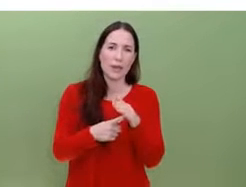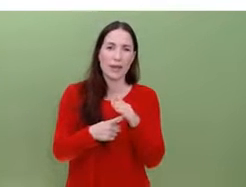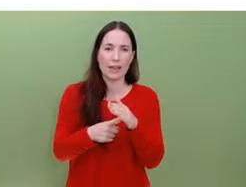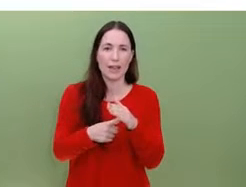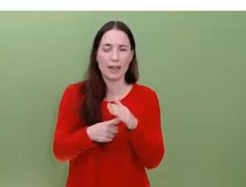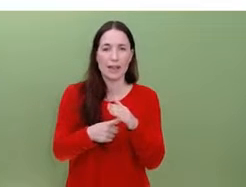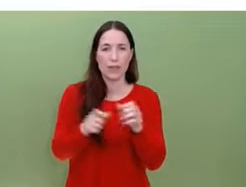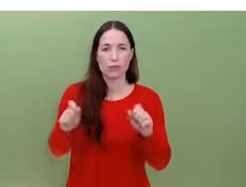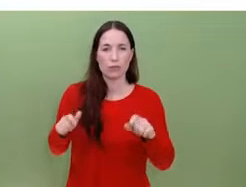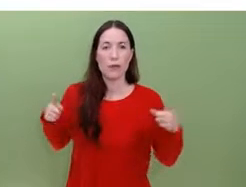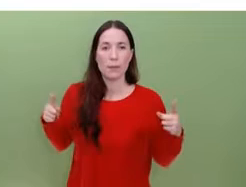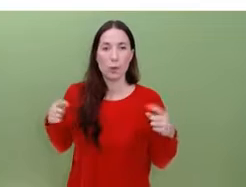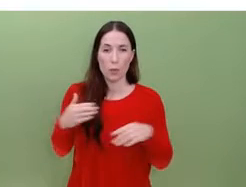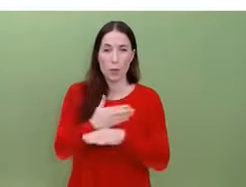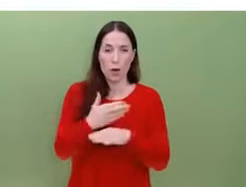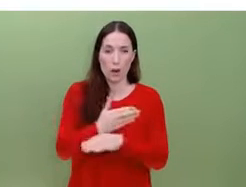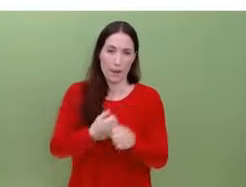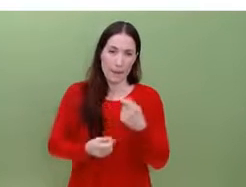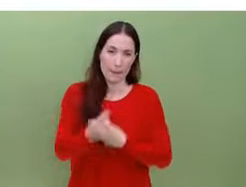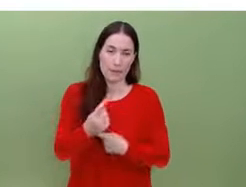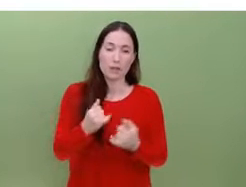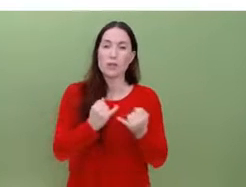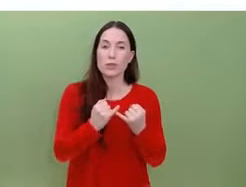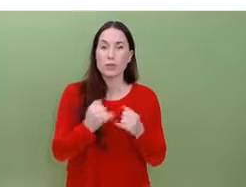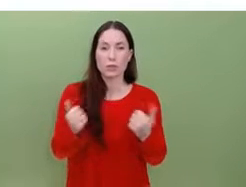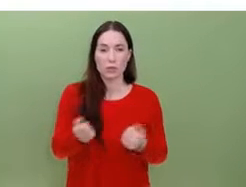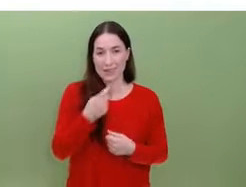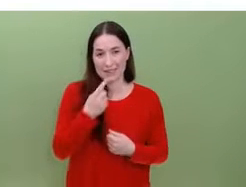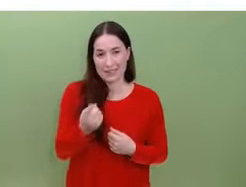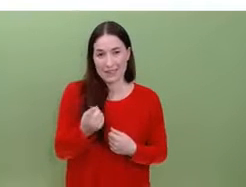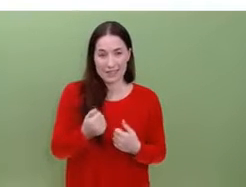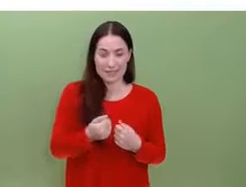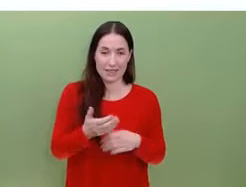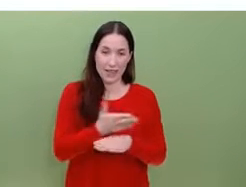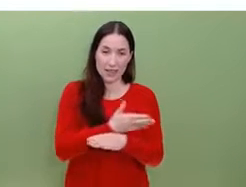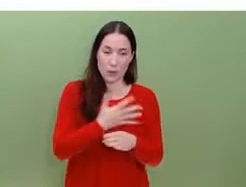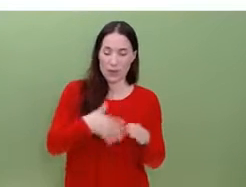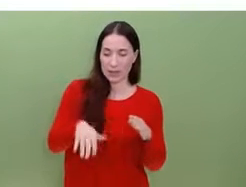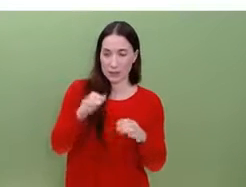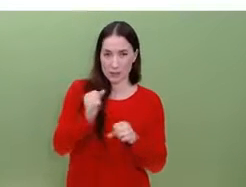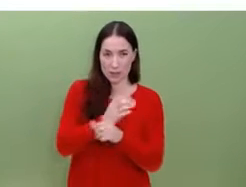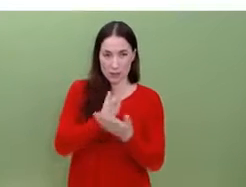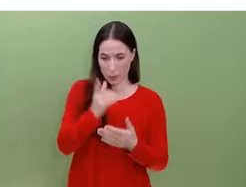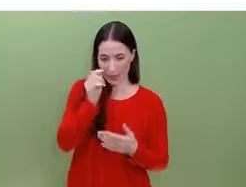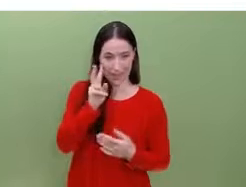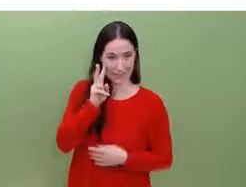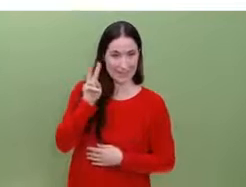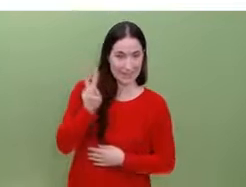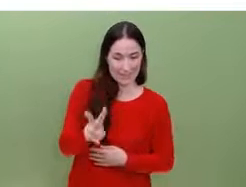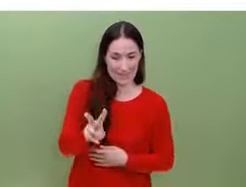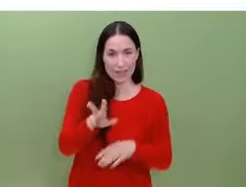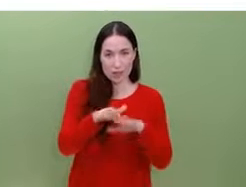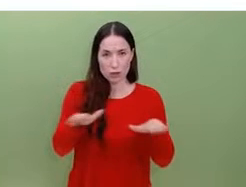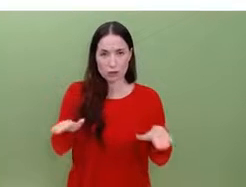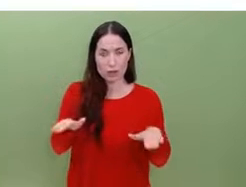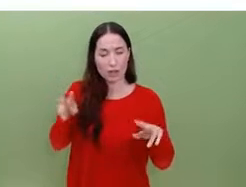as Susan mentioned, that we're able to, as best we can, catch some sort of sight of these kids, look them in